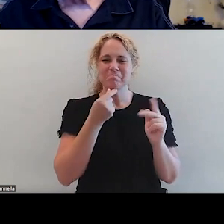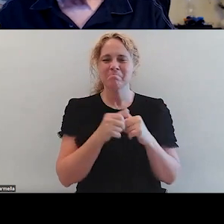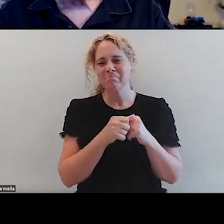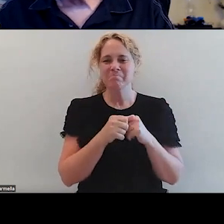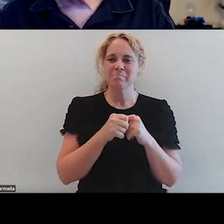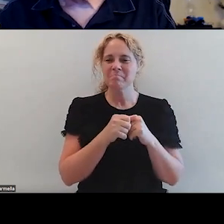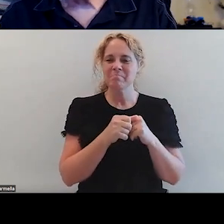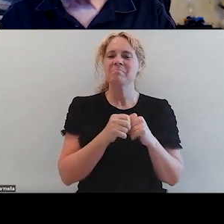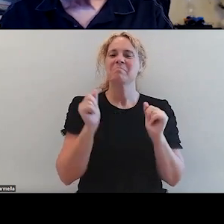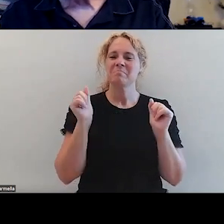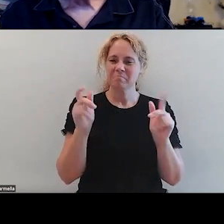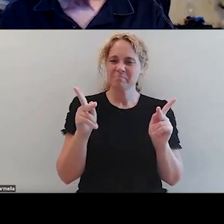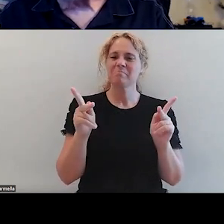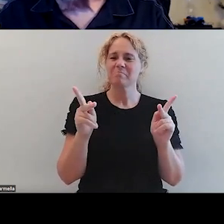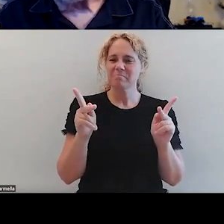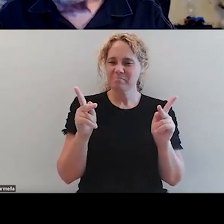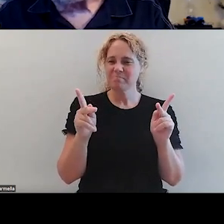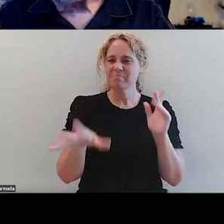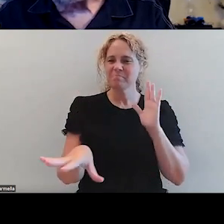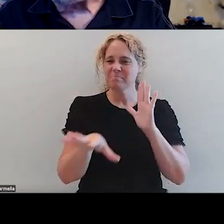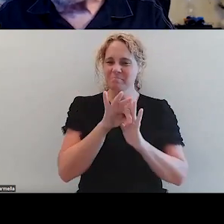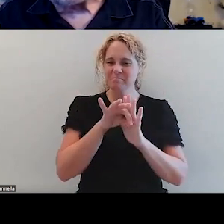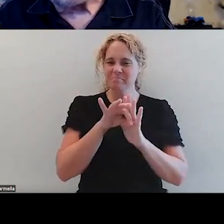So all right, well, let's go with the